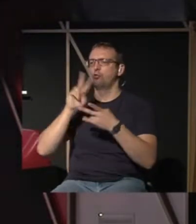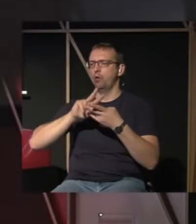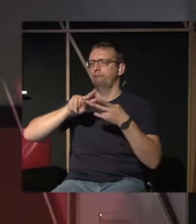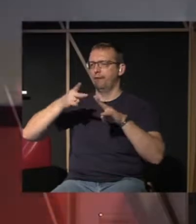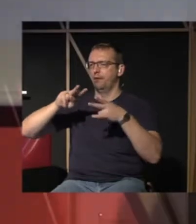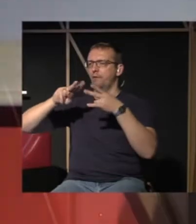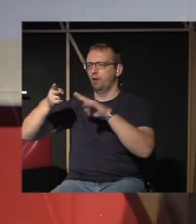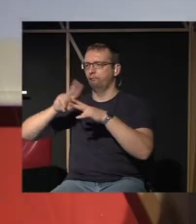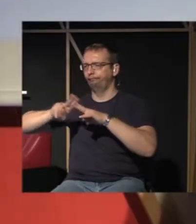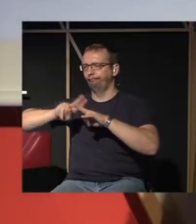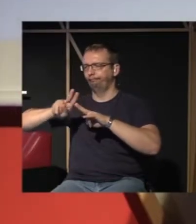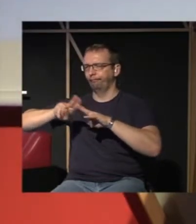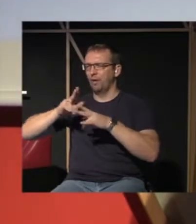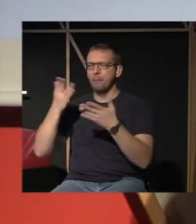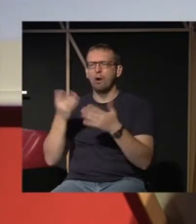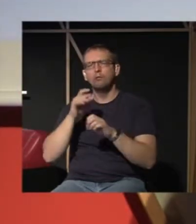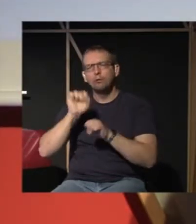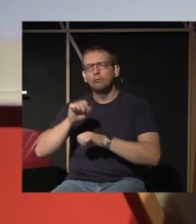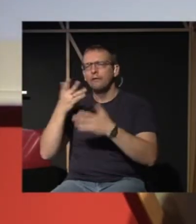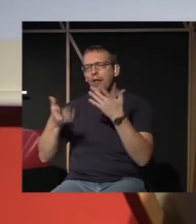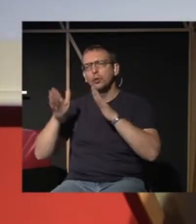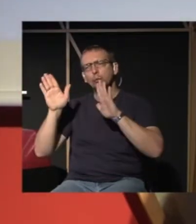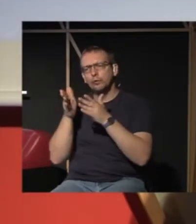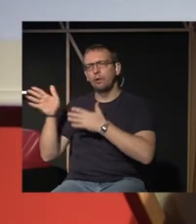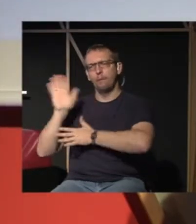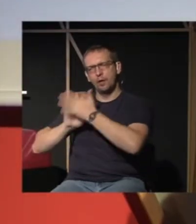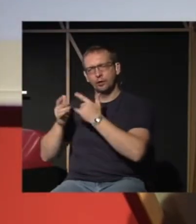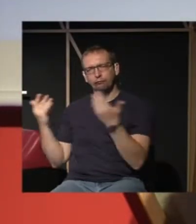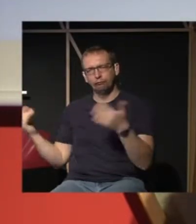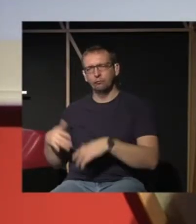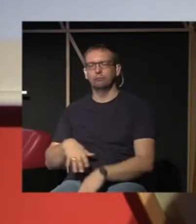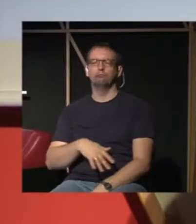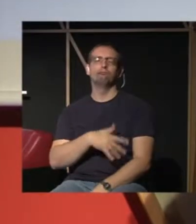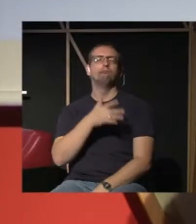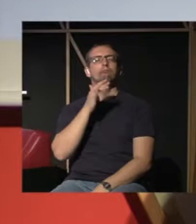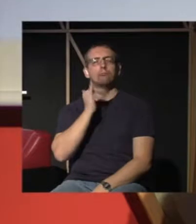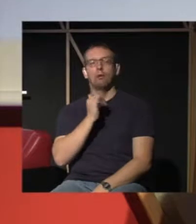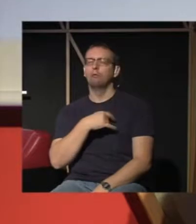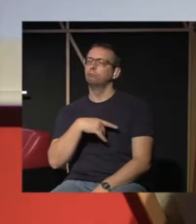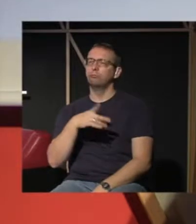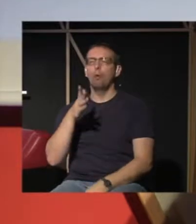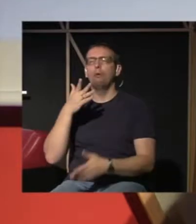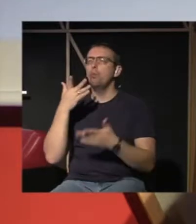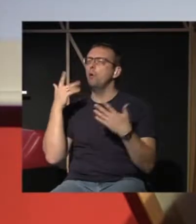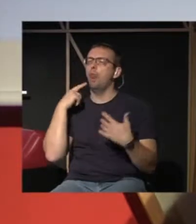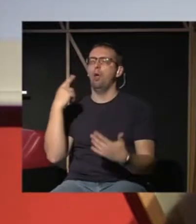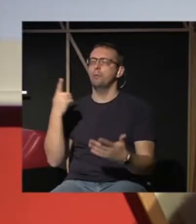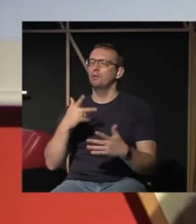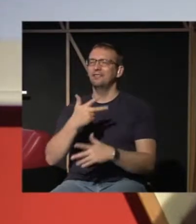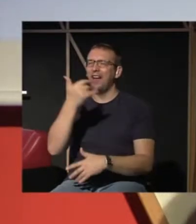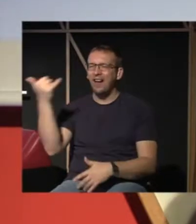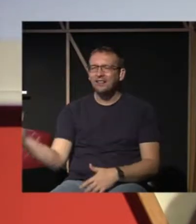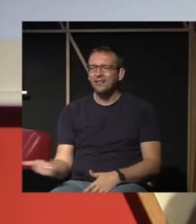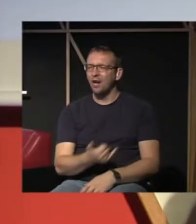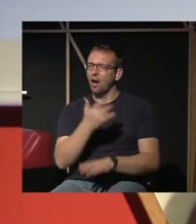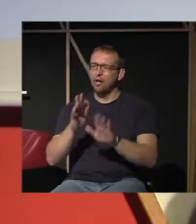Thanks, Jo. It's been amazing what's happened in the world of colourblind people in the last 3 years.